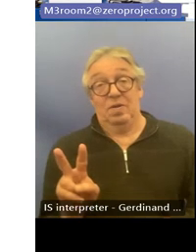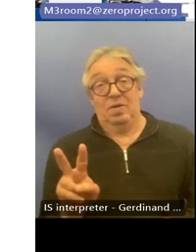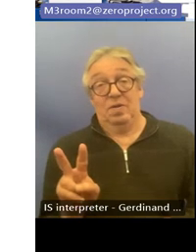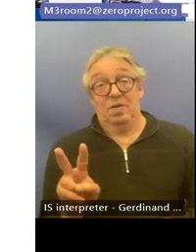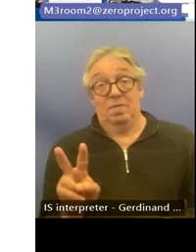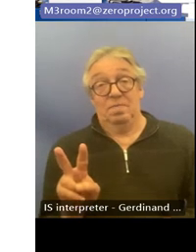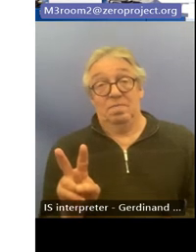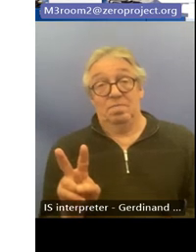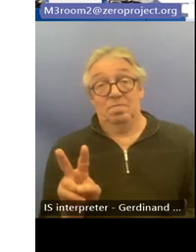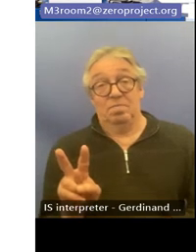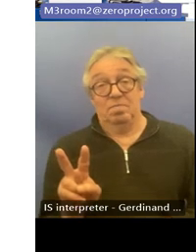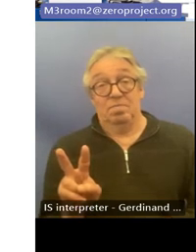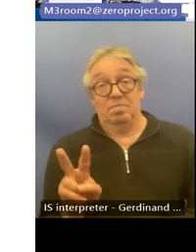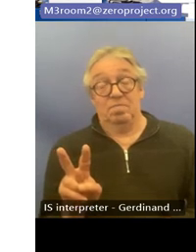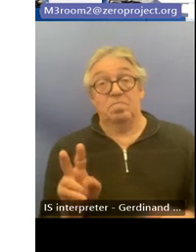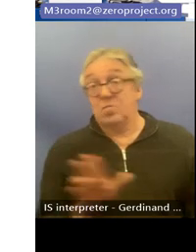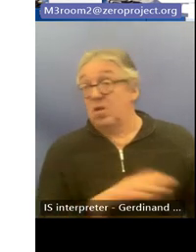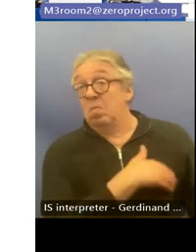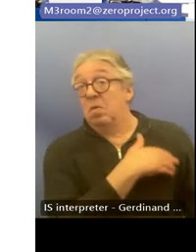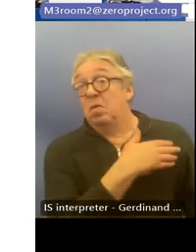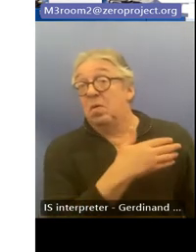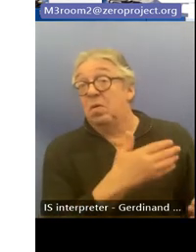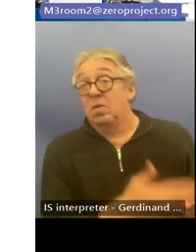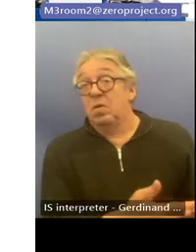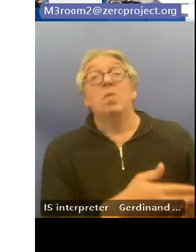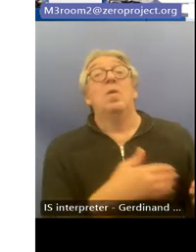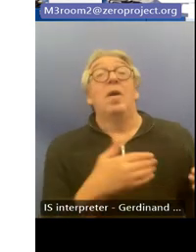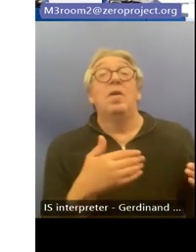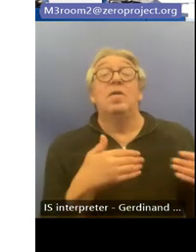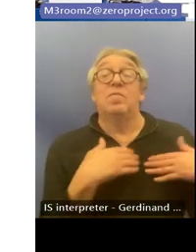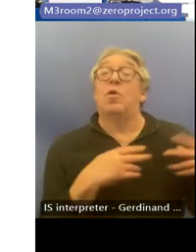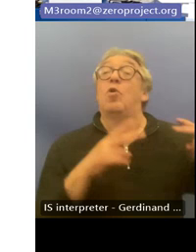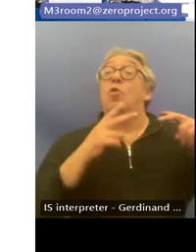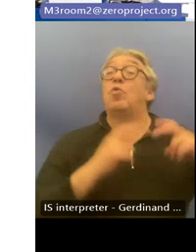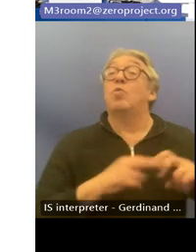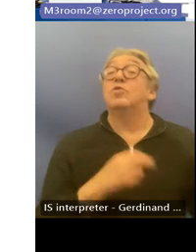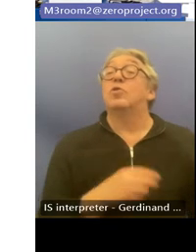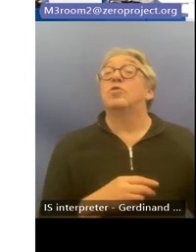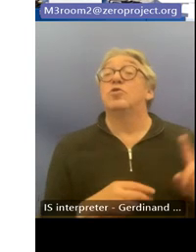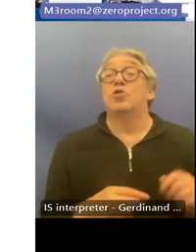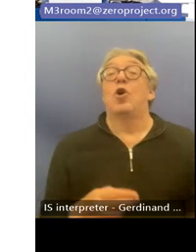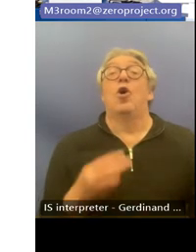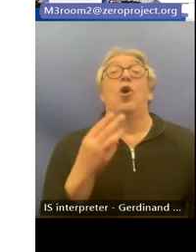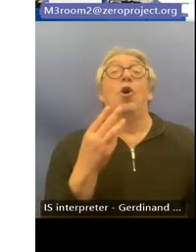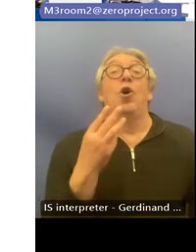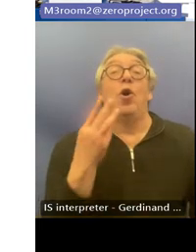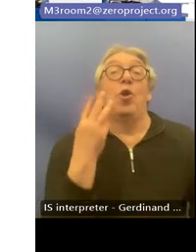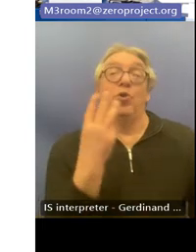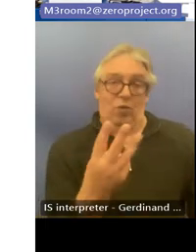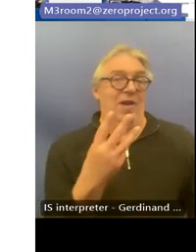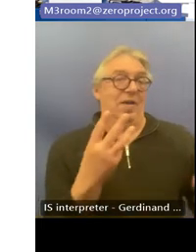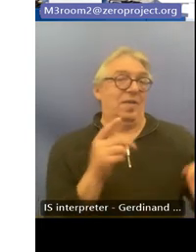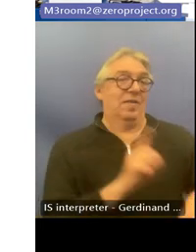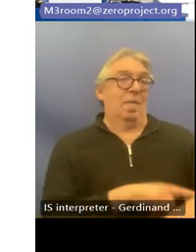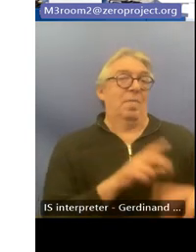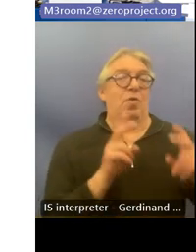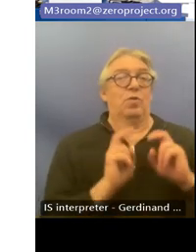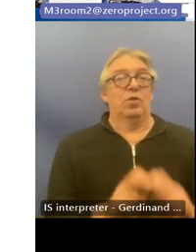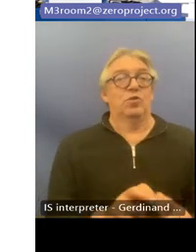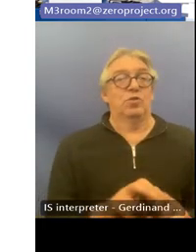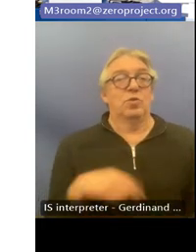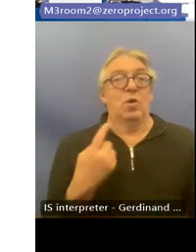Two research was the action research. We found that 54.74% have no formal education in